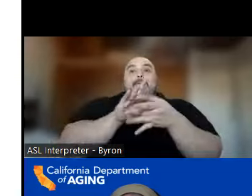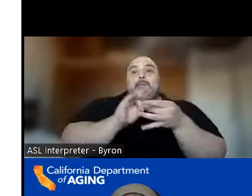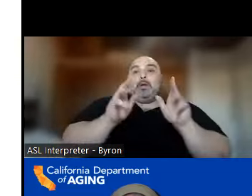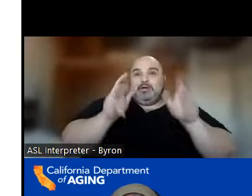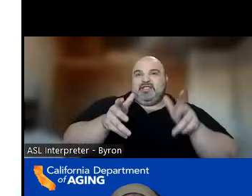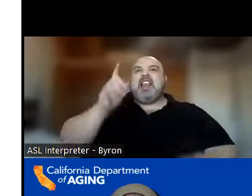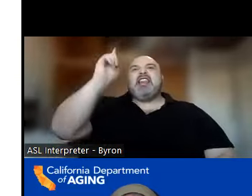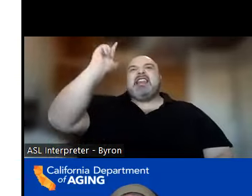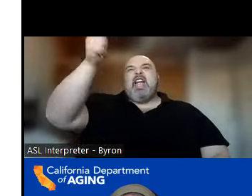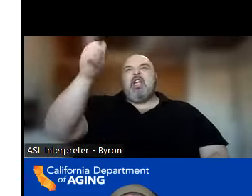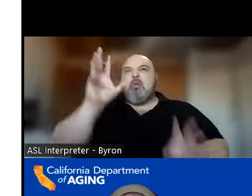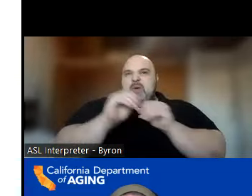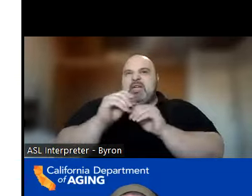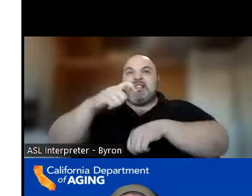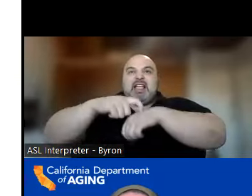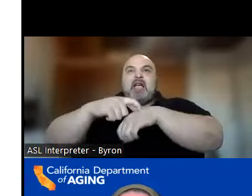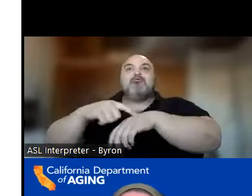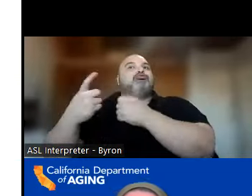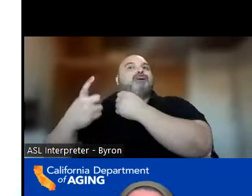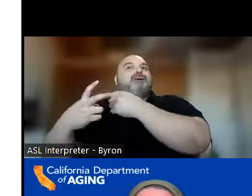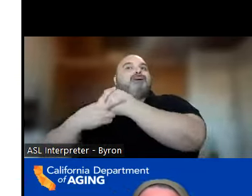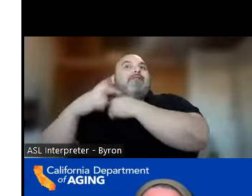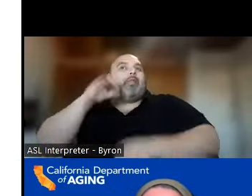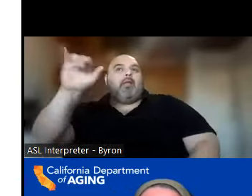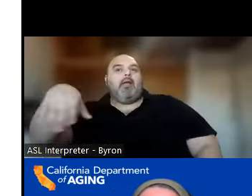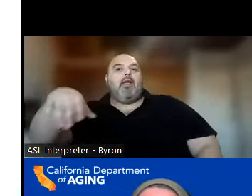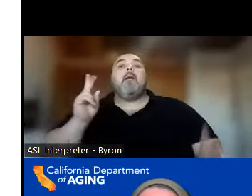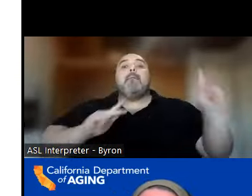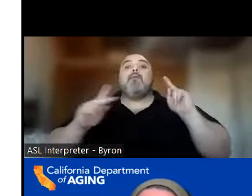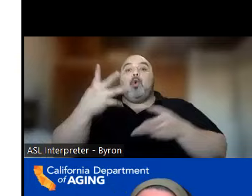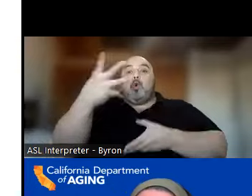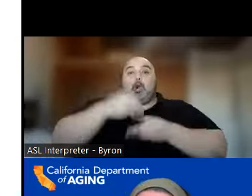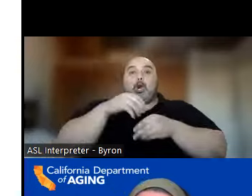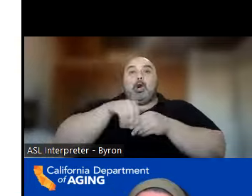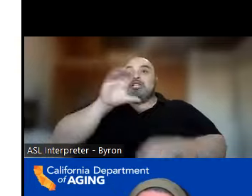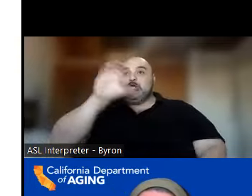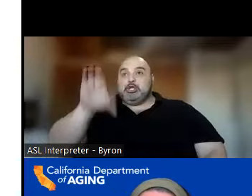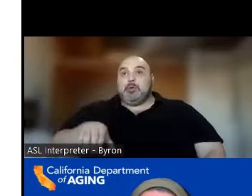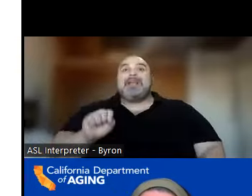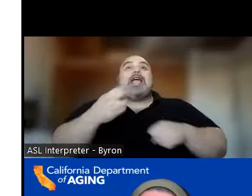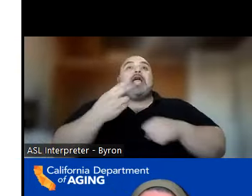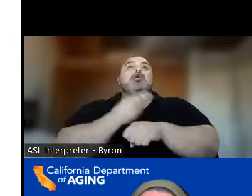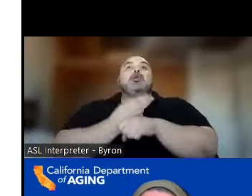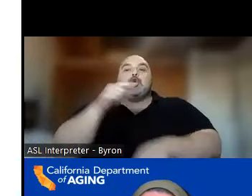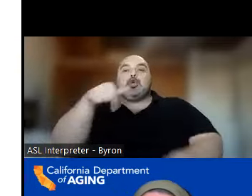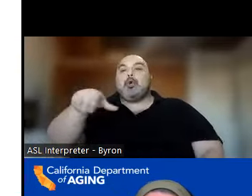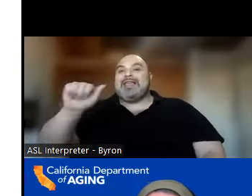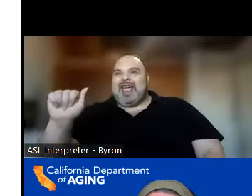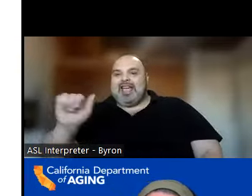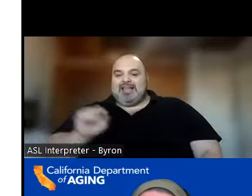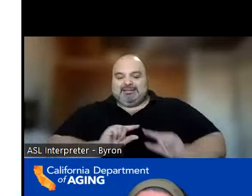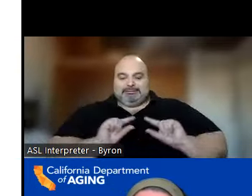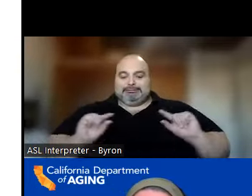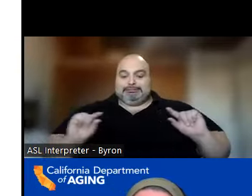later on in the meeting agenda. And so attendees who are here joining from Zoom can use the Q&A function, which is located at the bottom